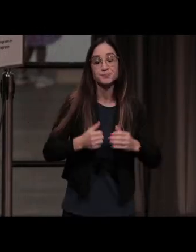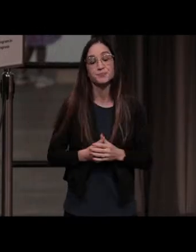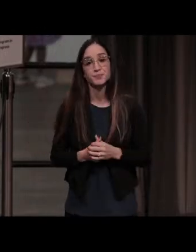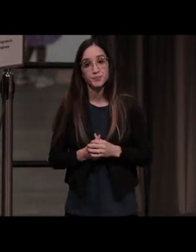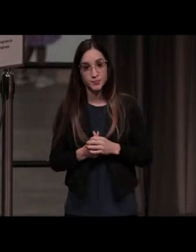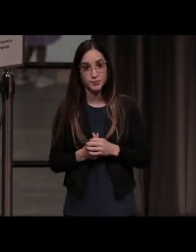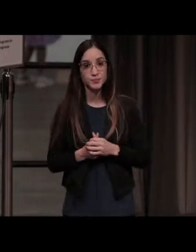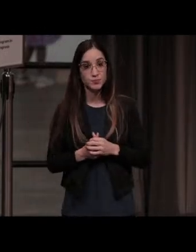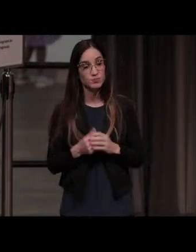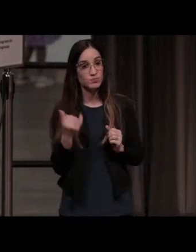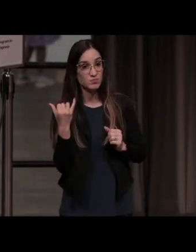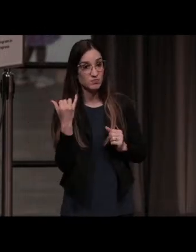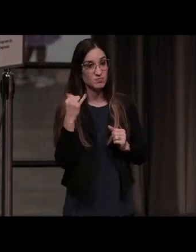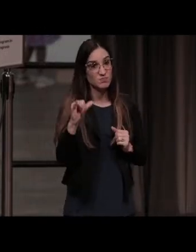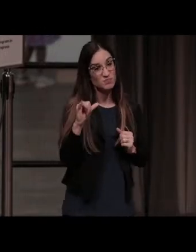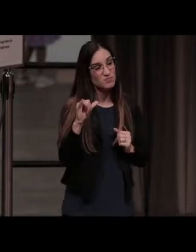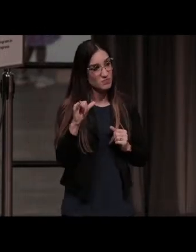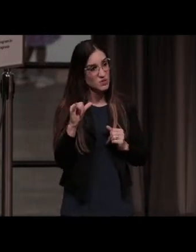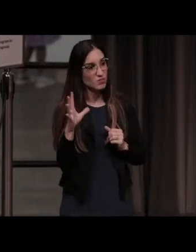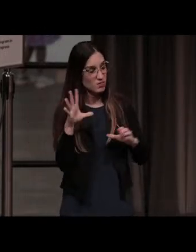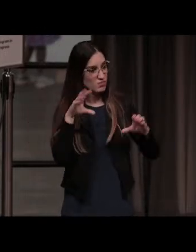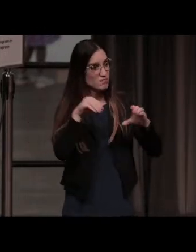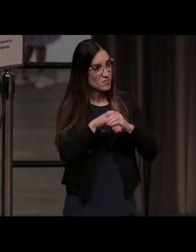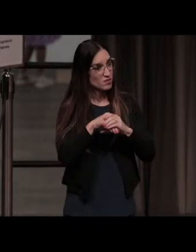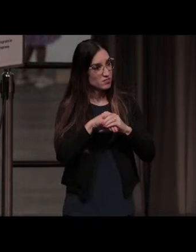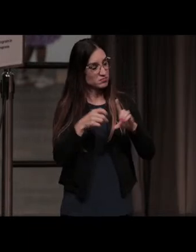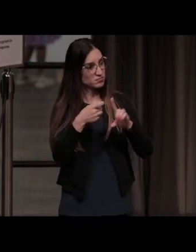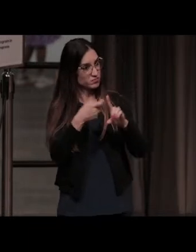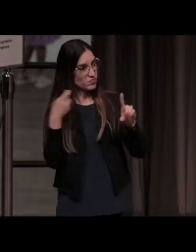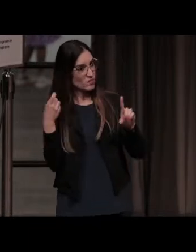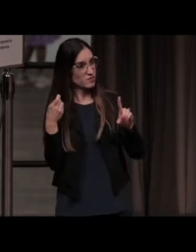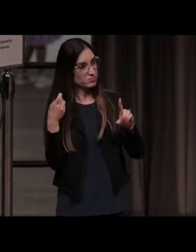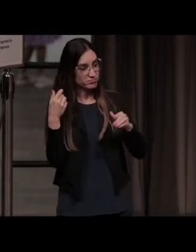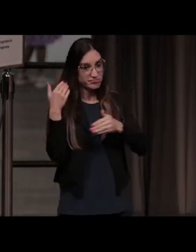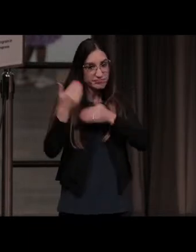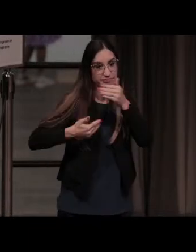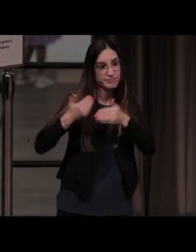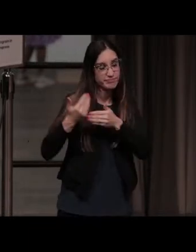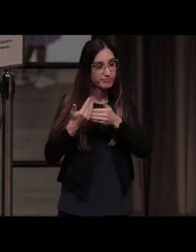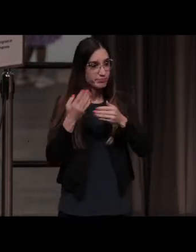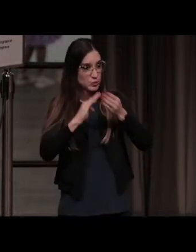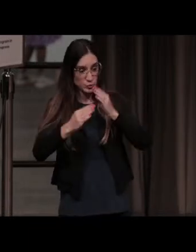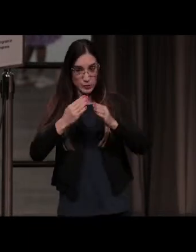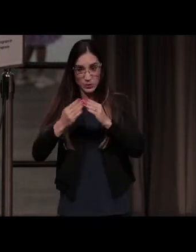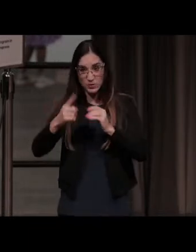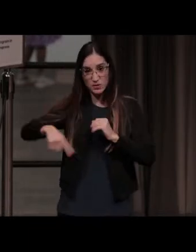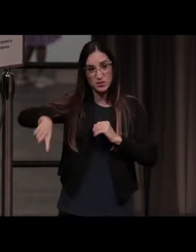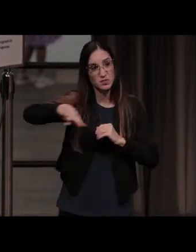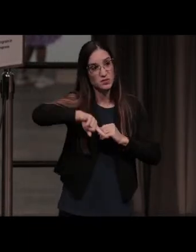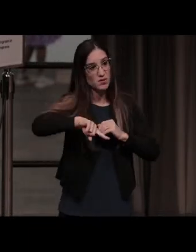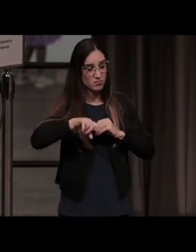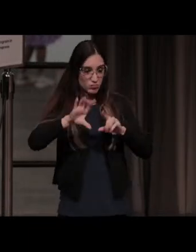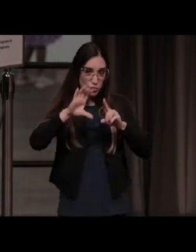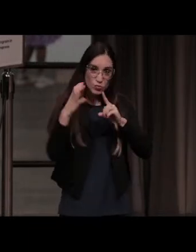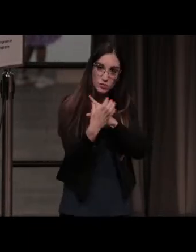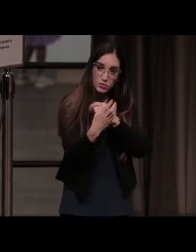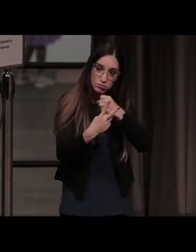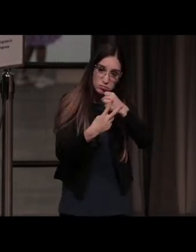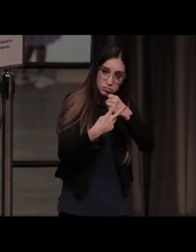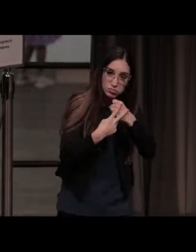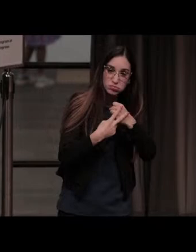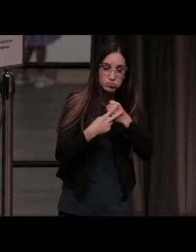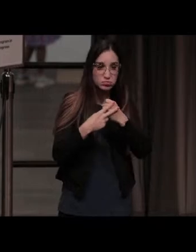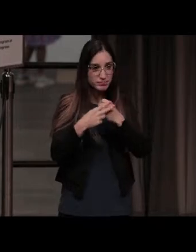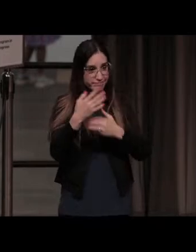movement, Houston serves Miccosukee society as an advocate for cultural preservation, environmental protection,